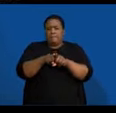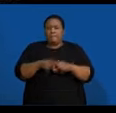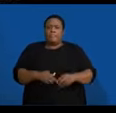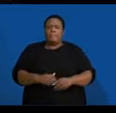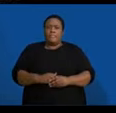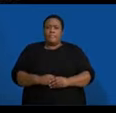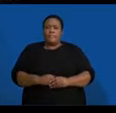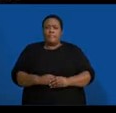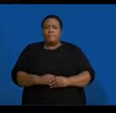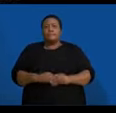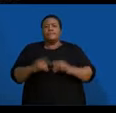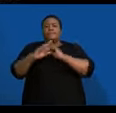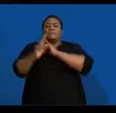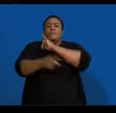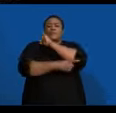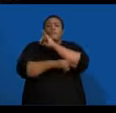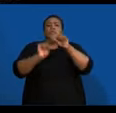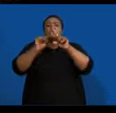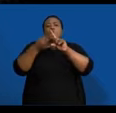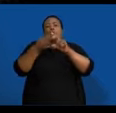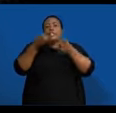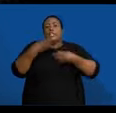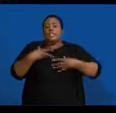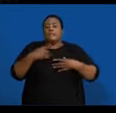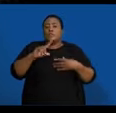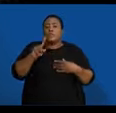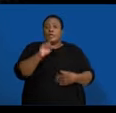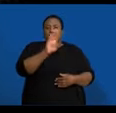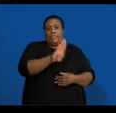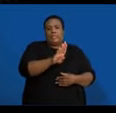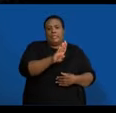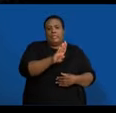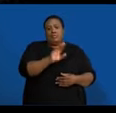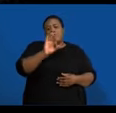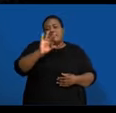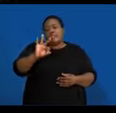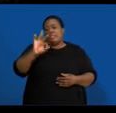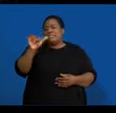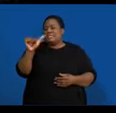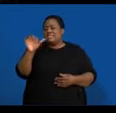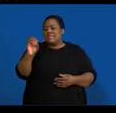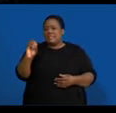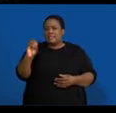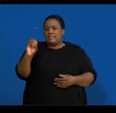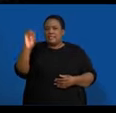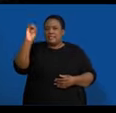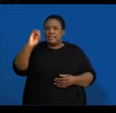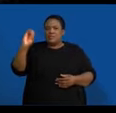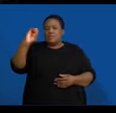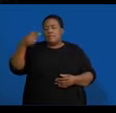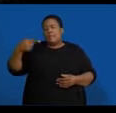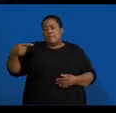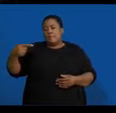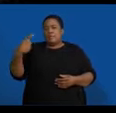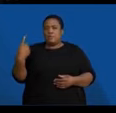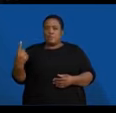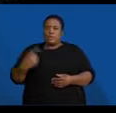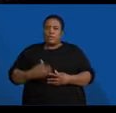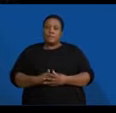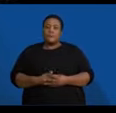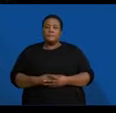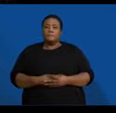really means there. And then the last point they gave us was B there, which is 360 degrees and -1.